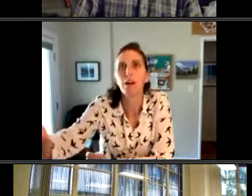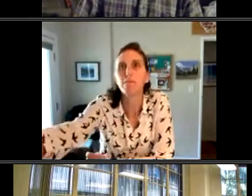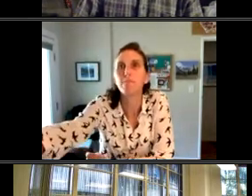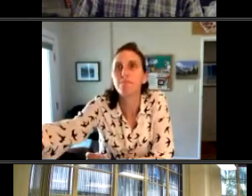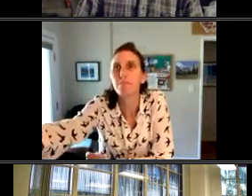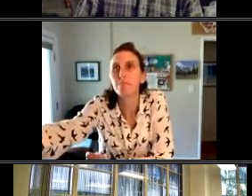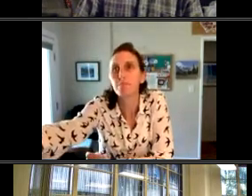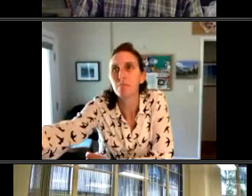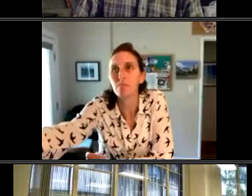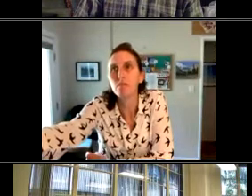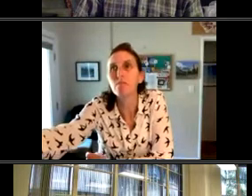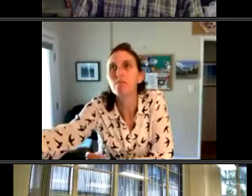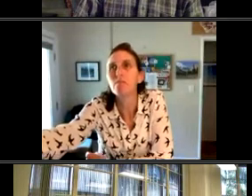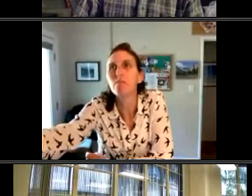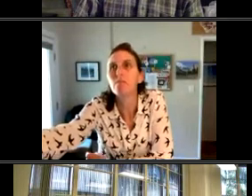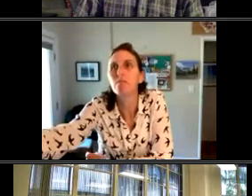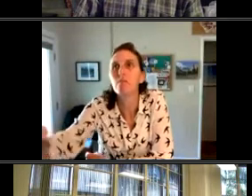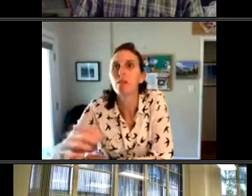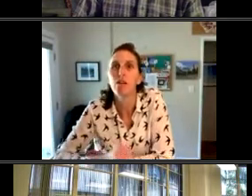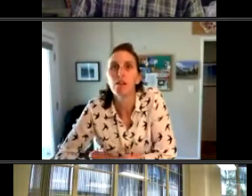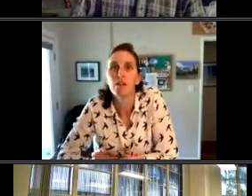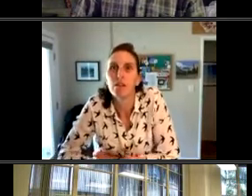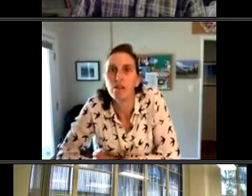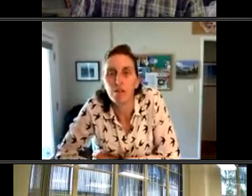Okay, thank you.